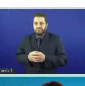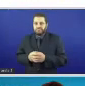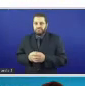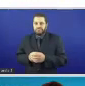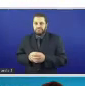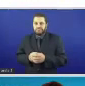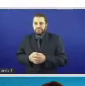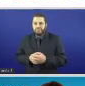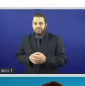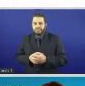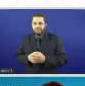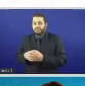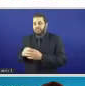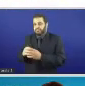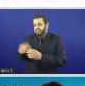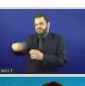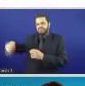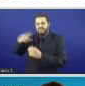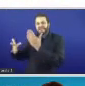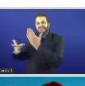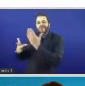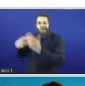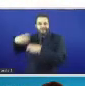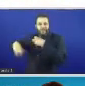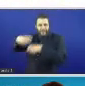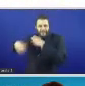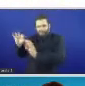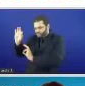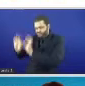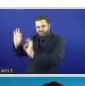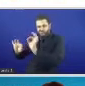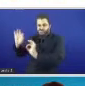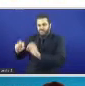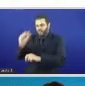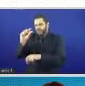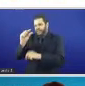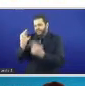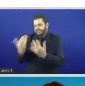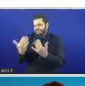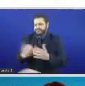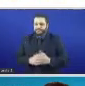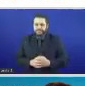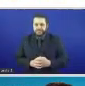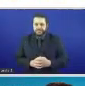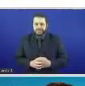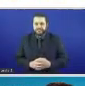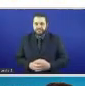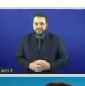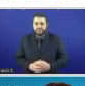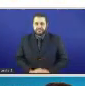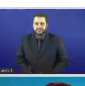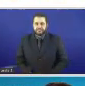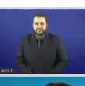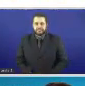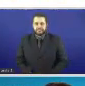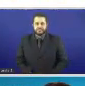trabajando esto y lo resolveremos en un segundo. So Shannon, we're working on it. If you